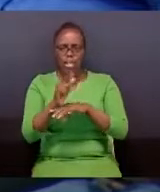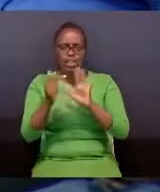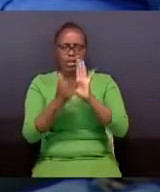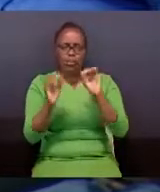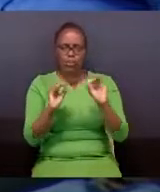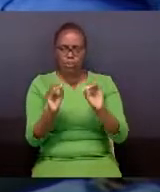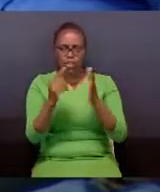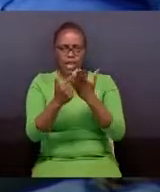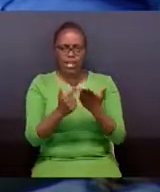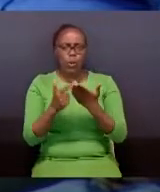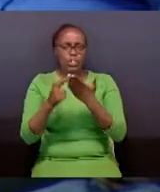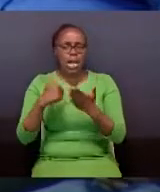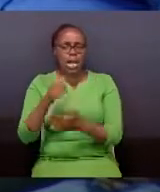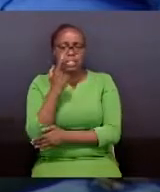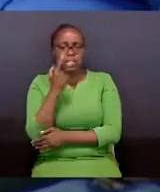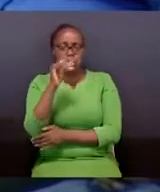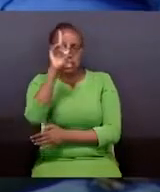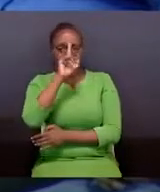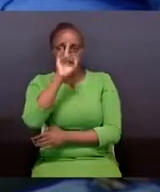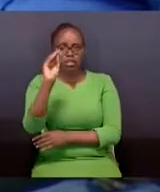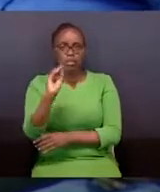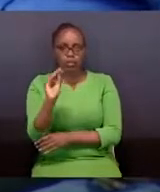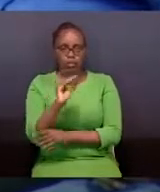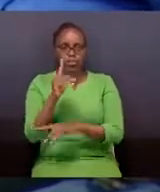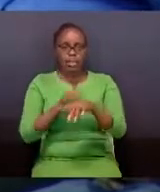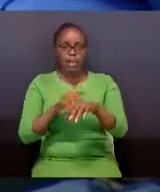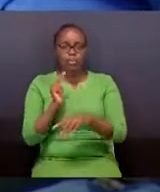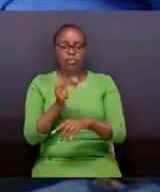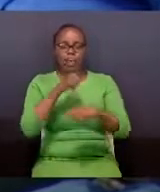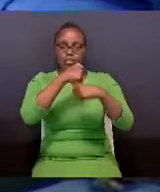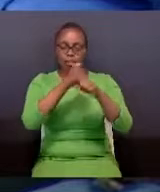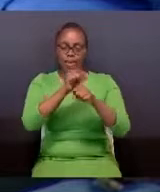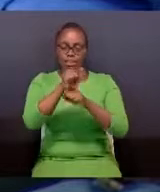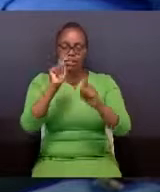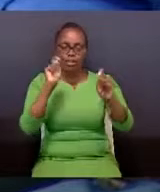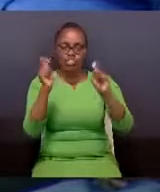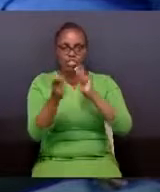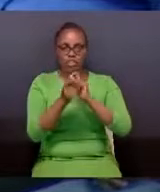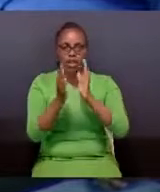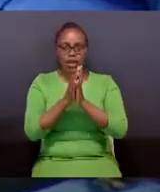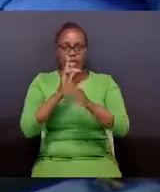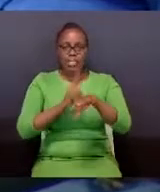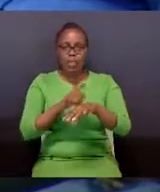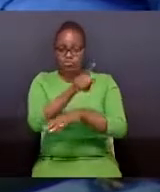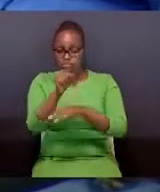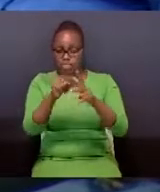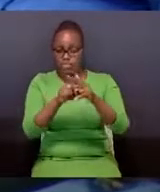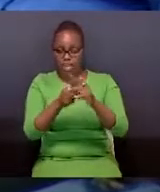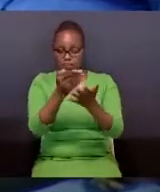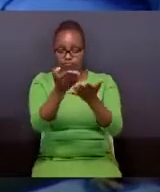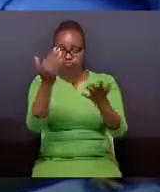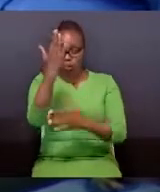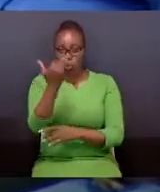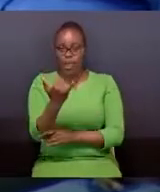the negotiations, we are not being taken seriously. It's time for us to make this change, and it starts by you,